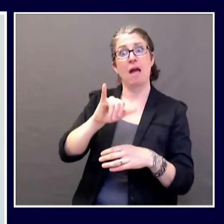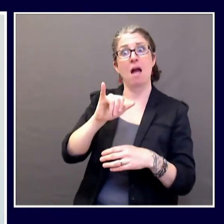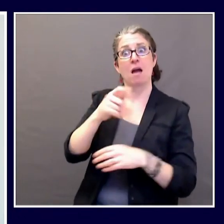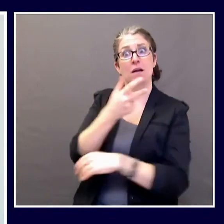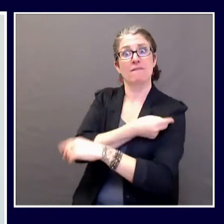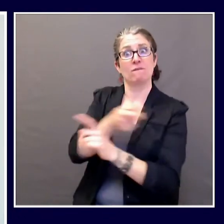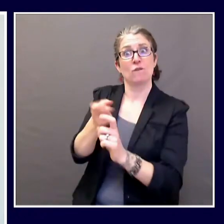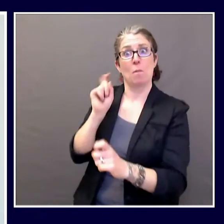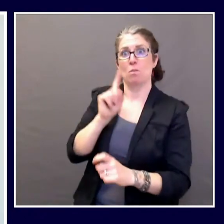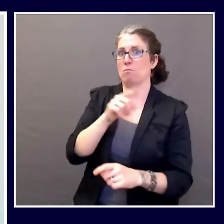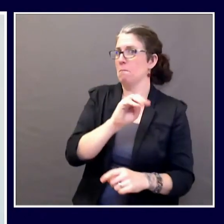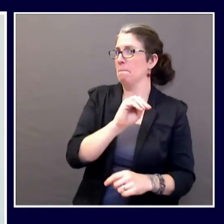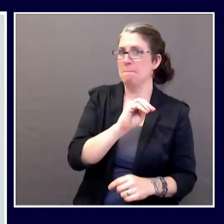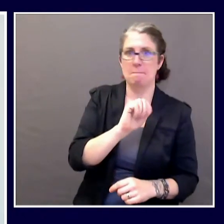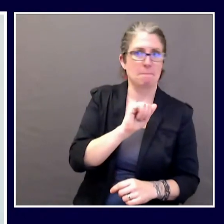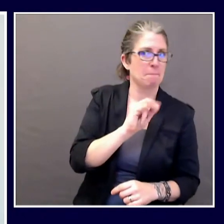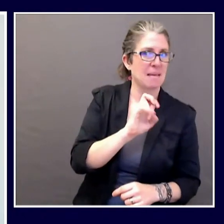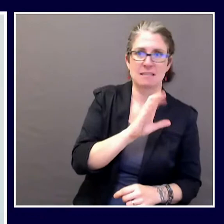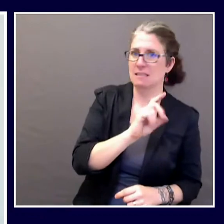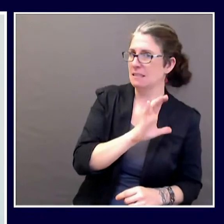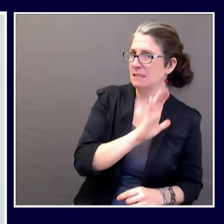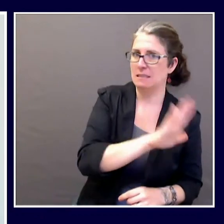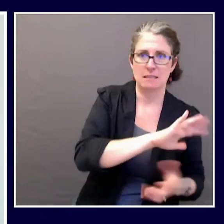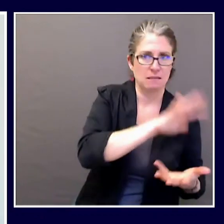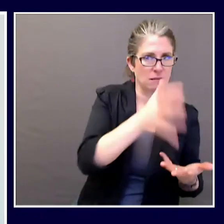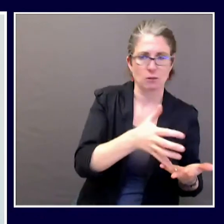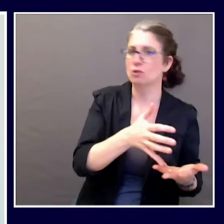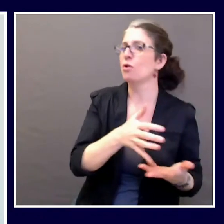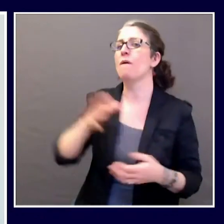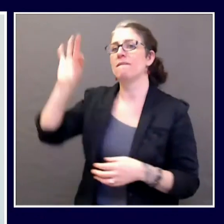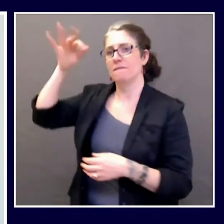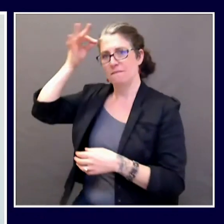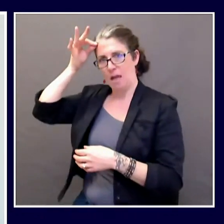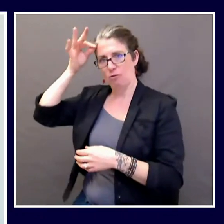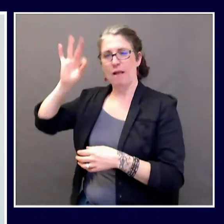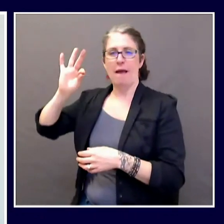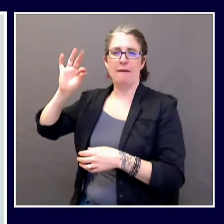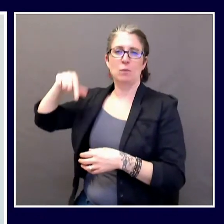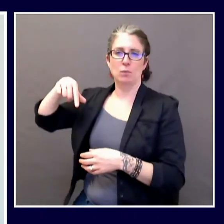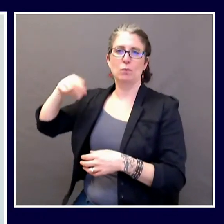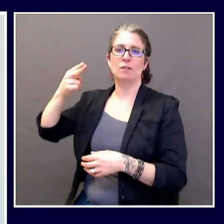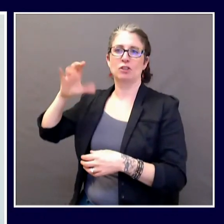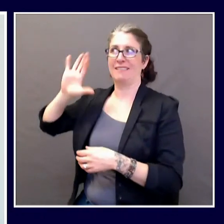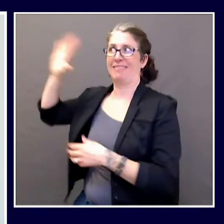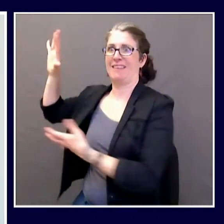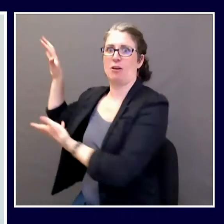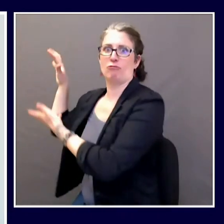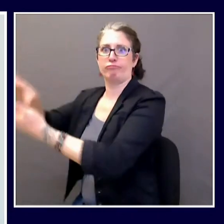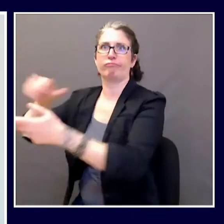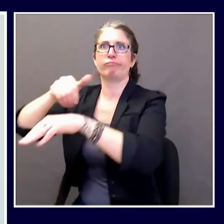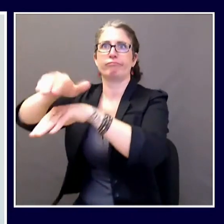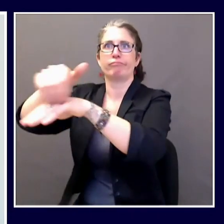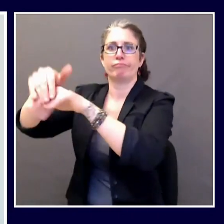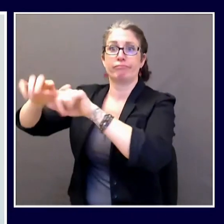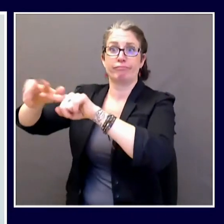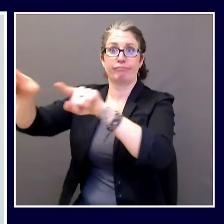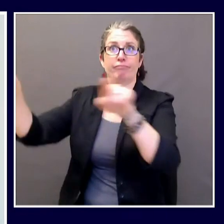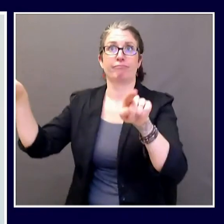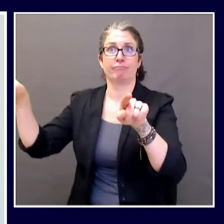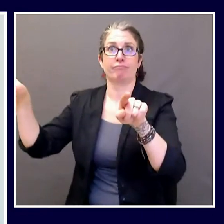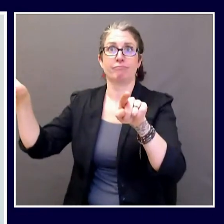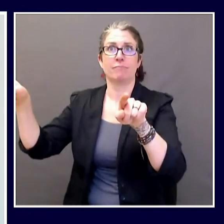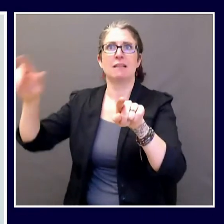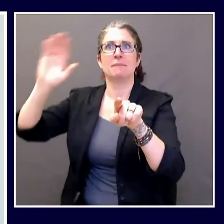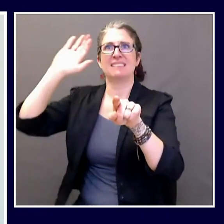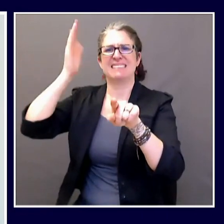For example, Maine Health told us, I think it was Tuesday evening, that it was still working through some technical issues that prevented its mass vaccination